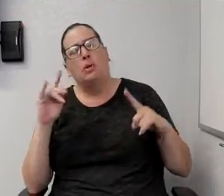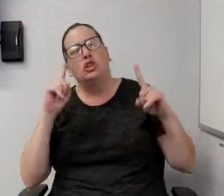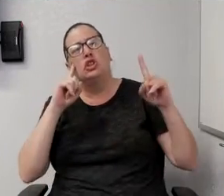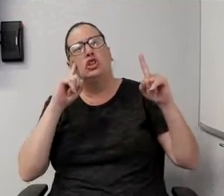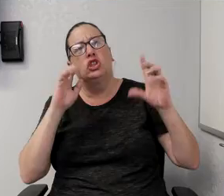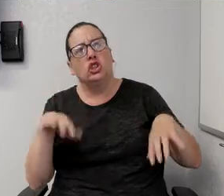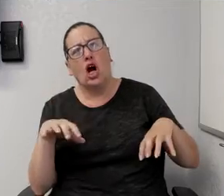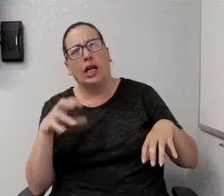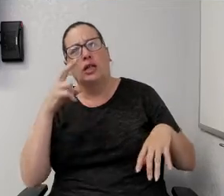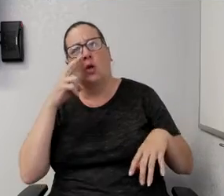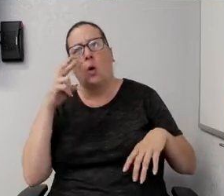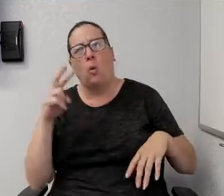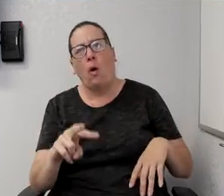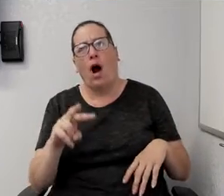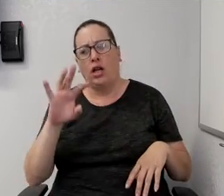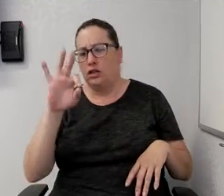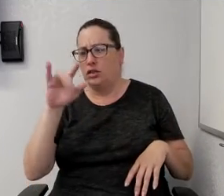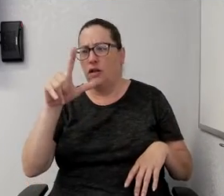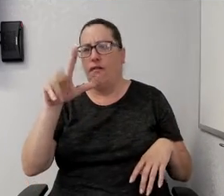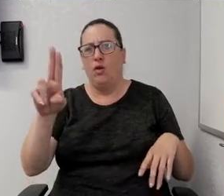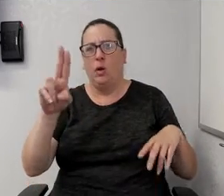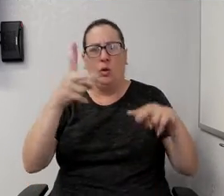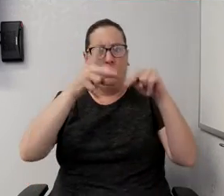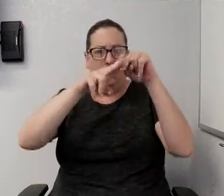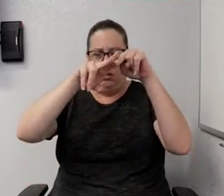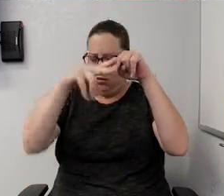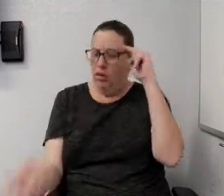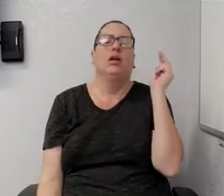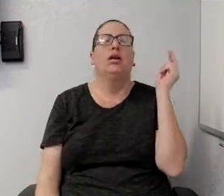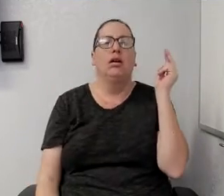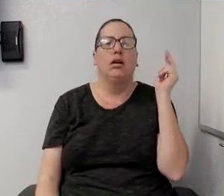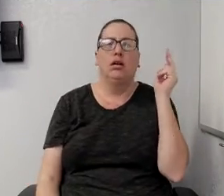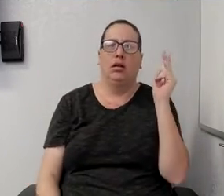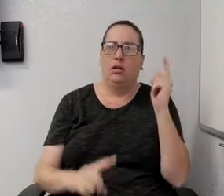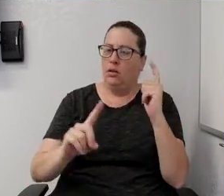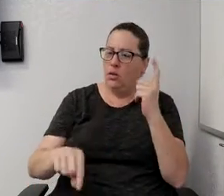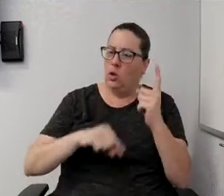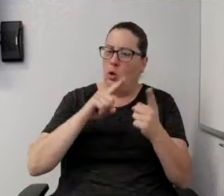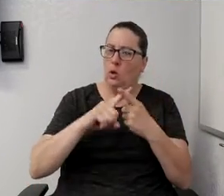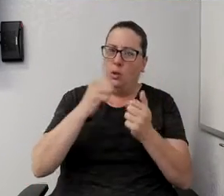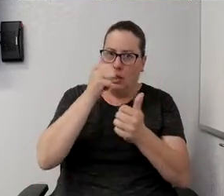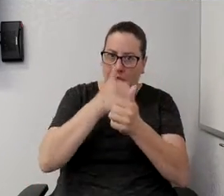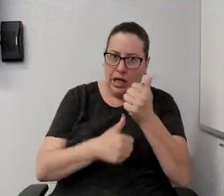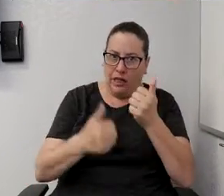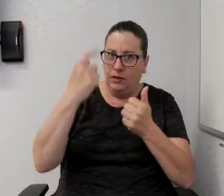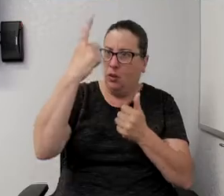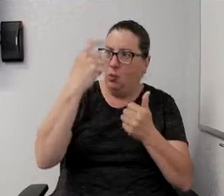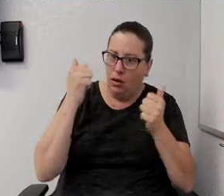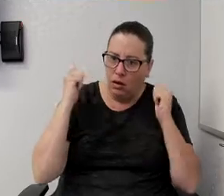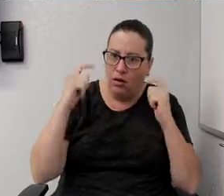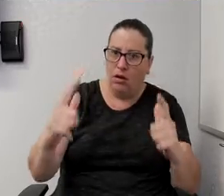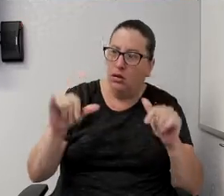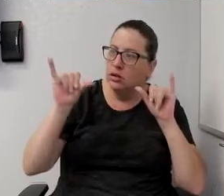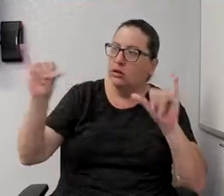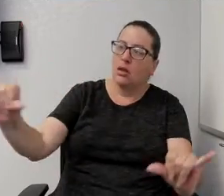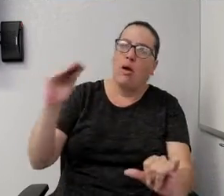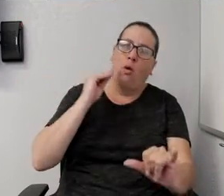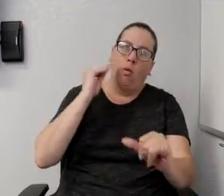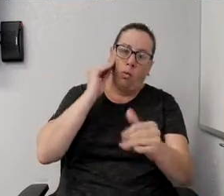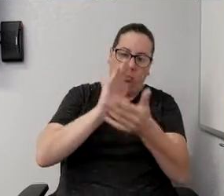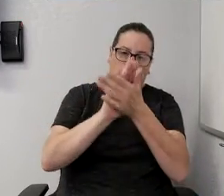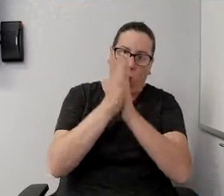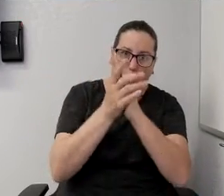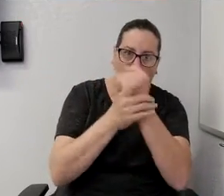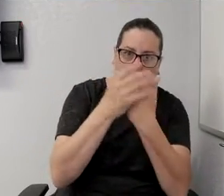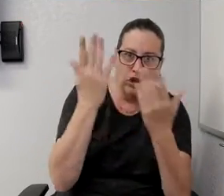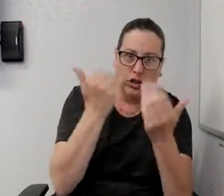watch the flu literally fall off the map. I mean, when everybody all of a sudden sheltered in homes, started washing their hands constantly, not touching